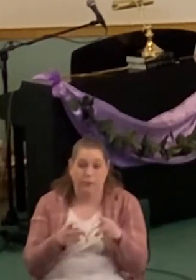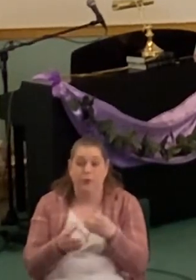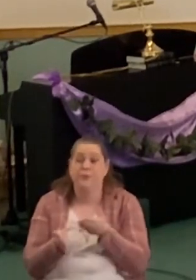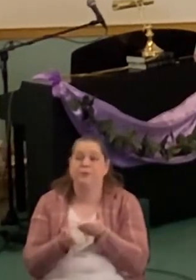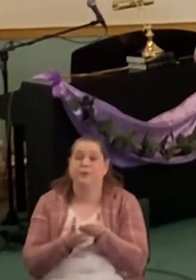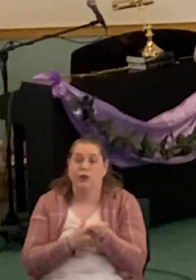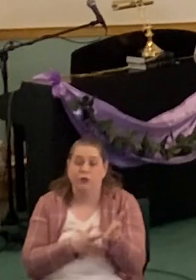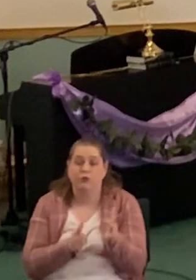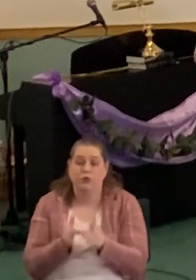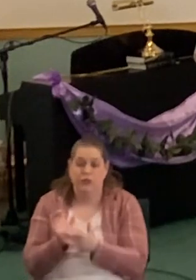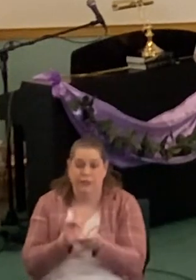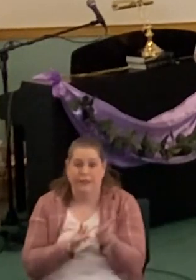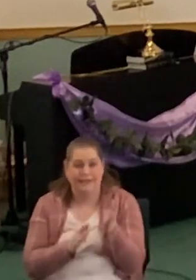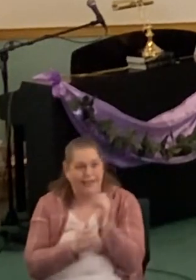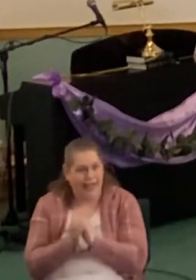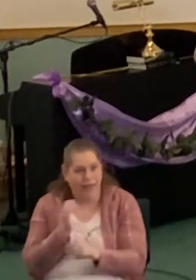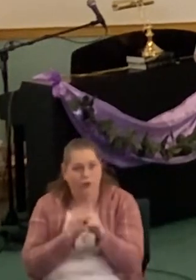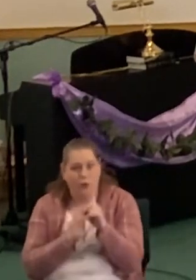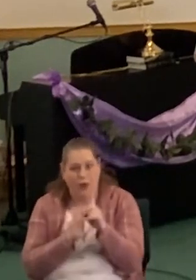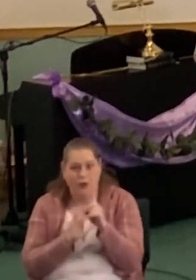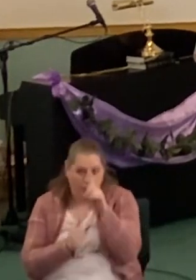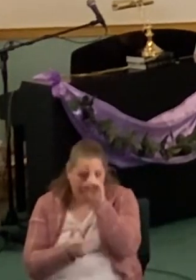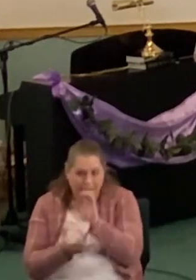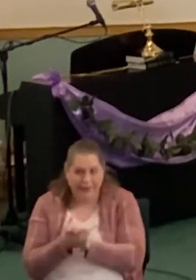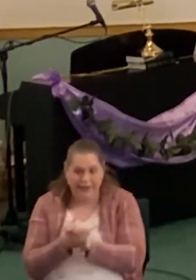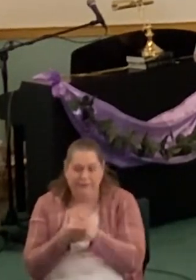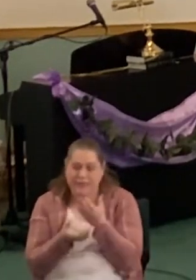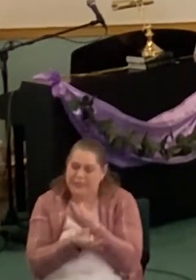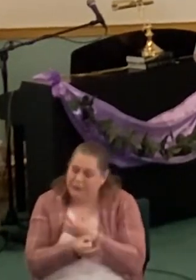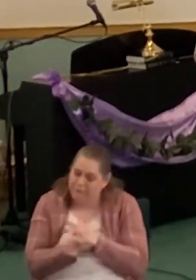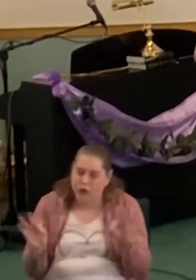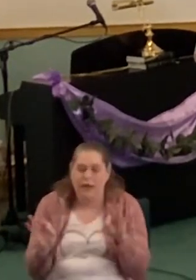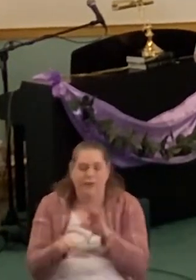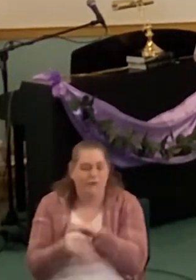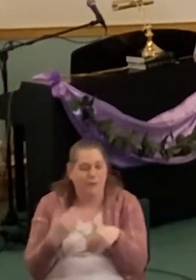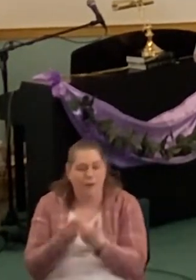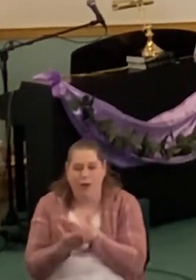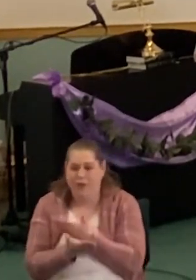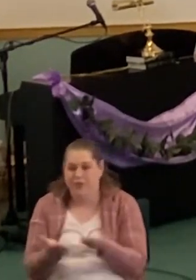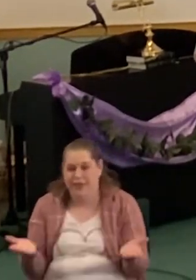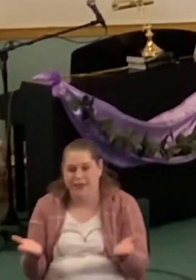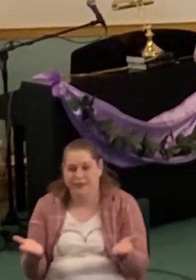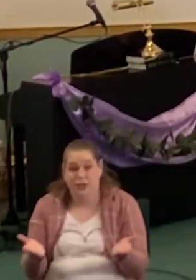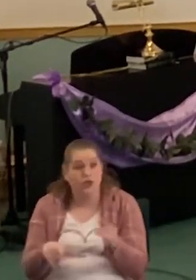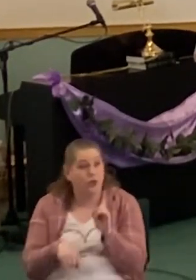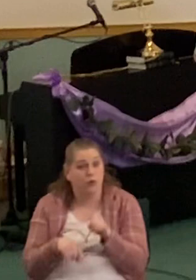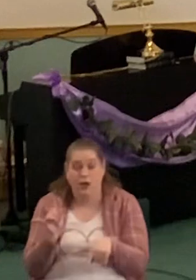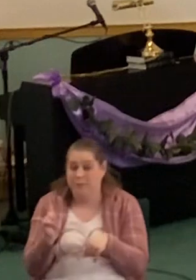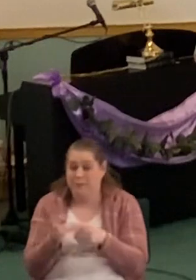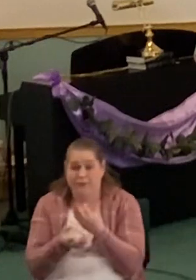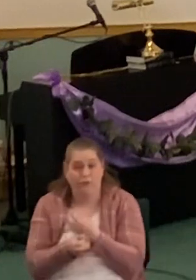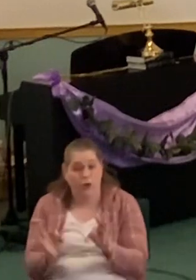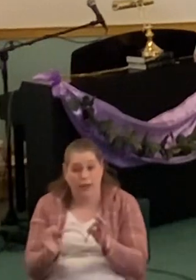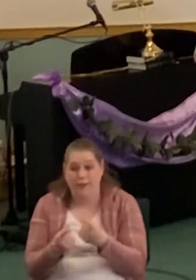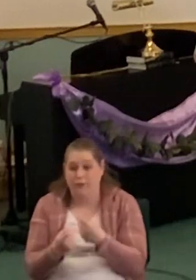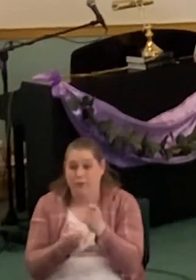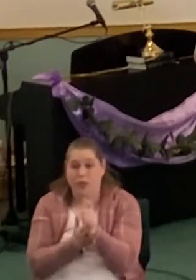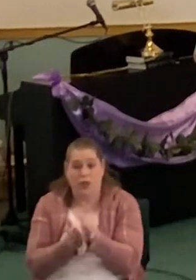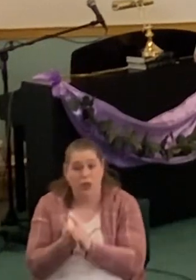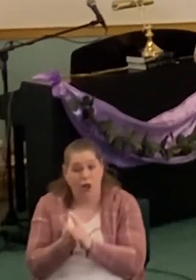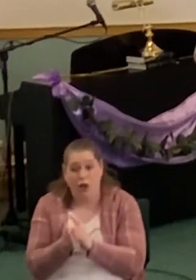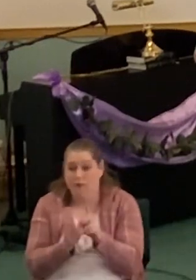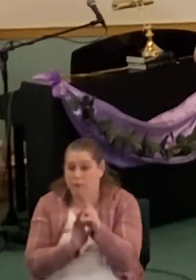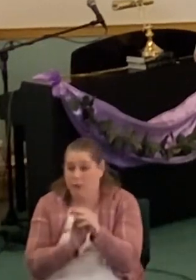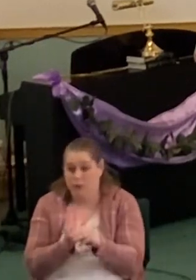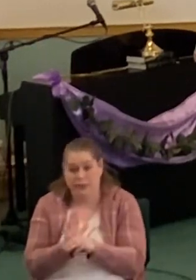who believes is freed from all things, from which you could not be freed through the law of Moses. Therefore, take